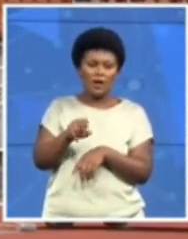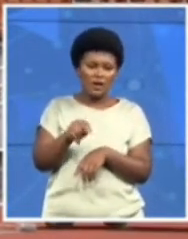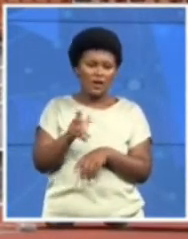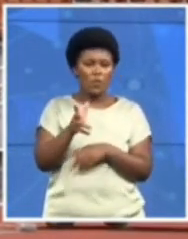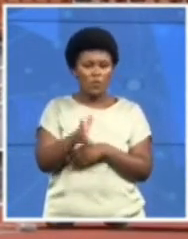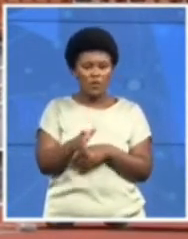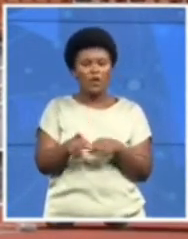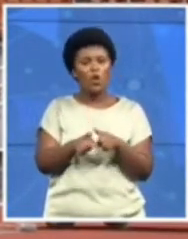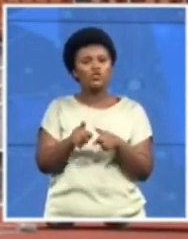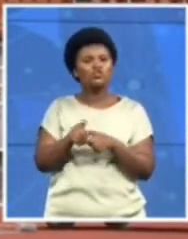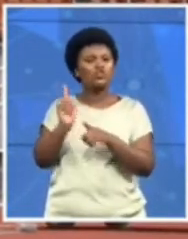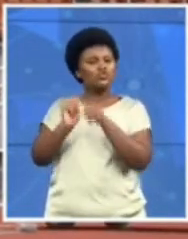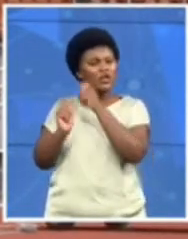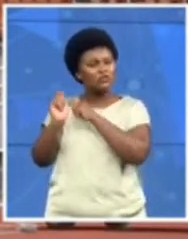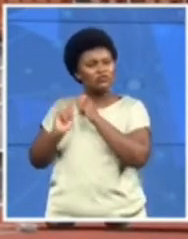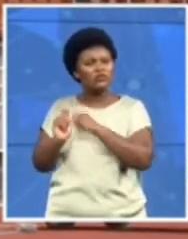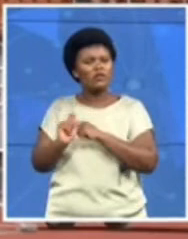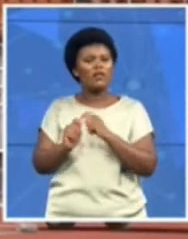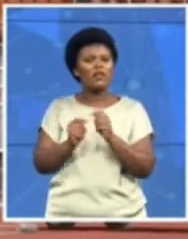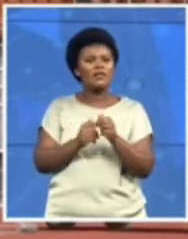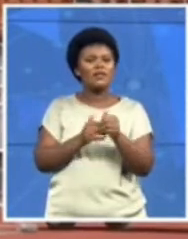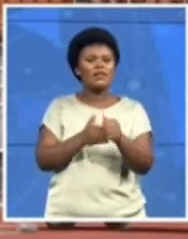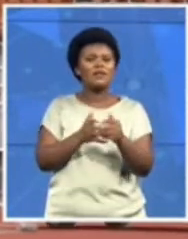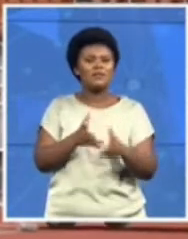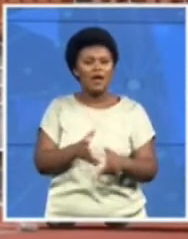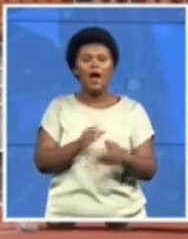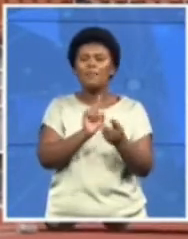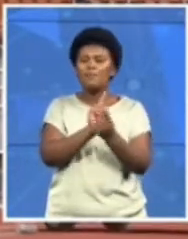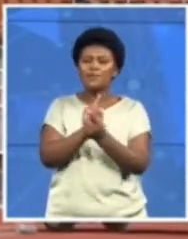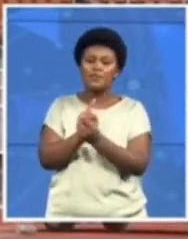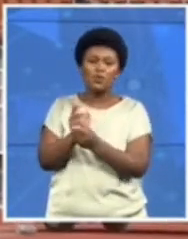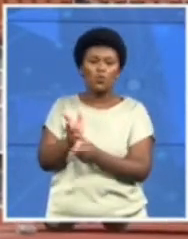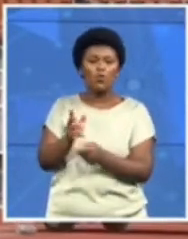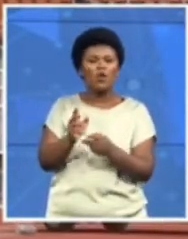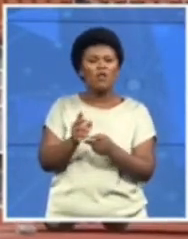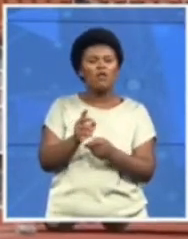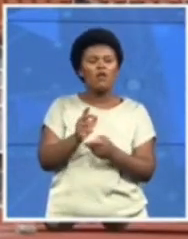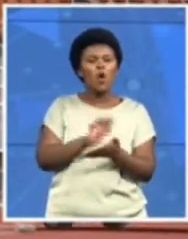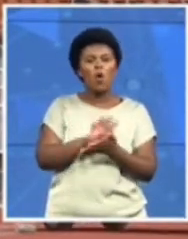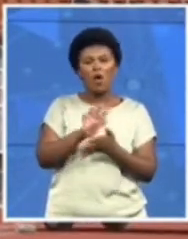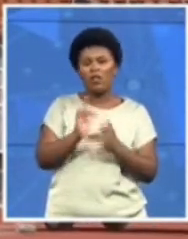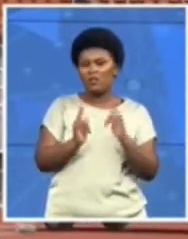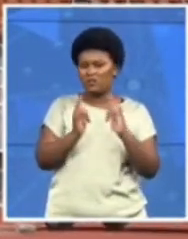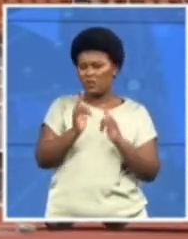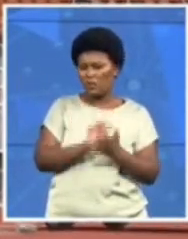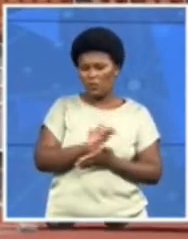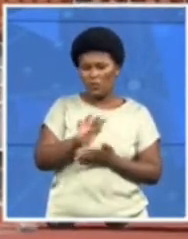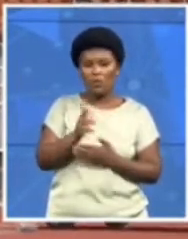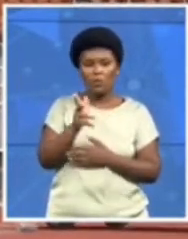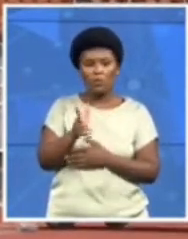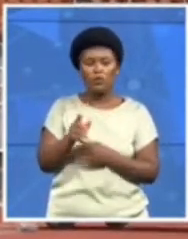here in the Polokwane town hall. From there, in the Jack Waters town hall. From there, he'll engage with the